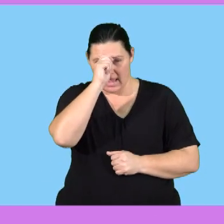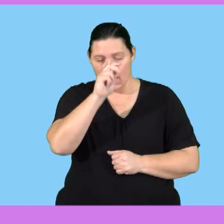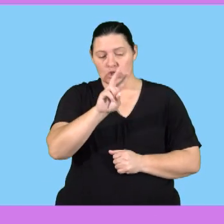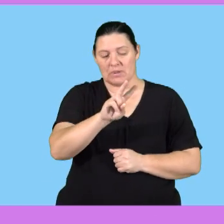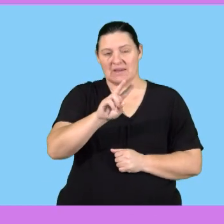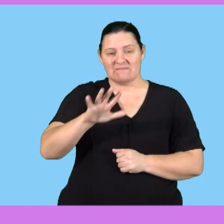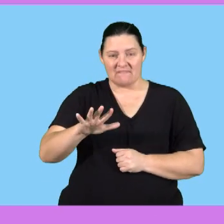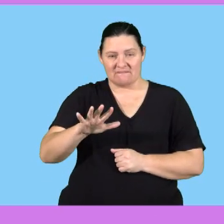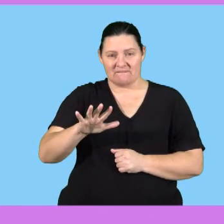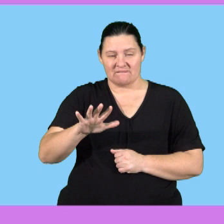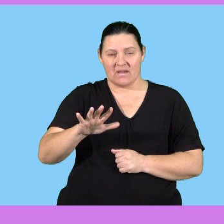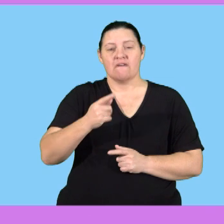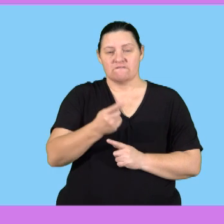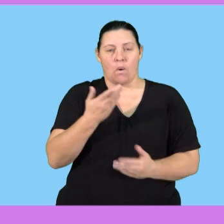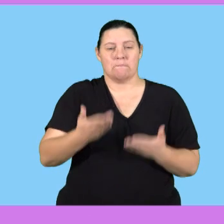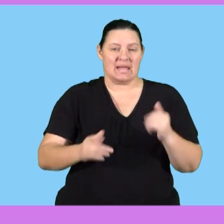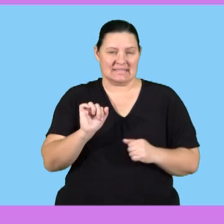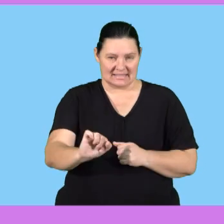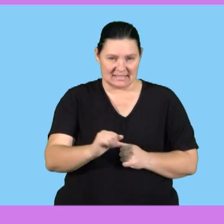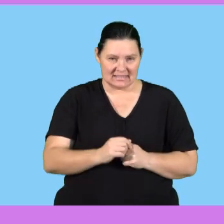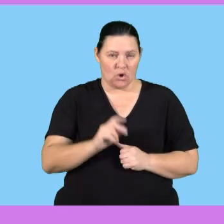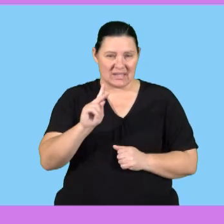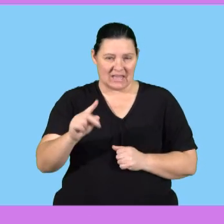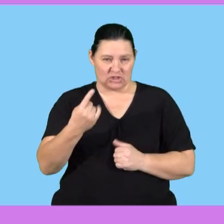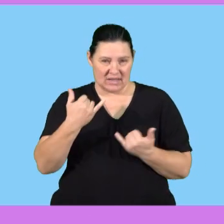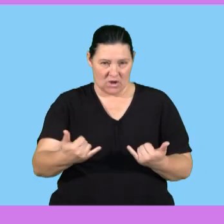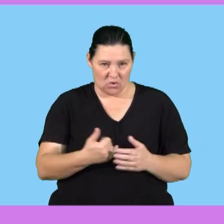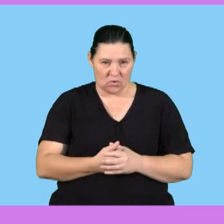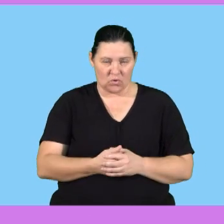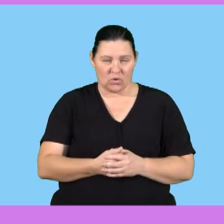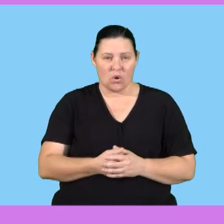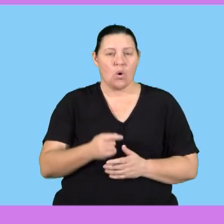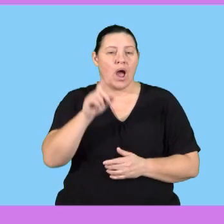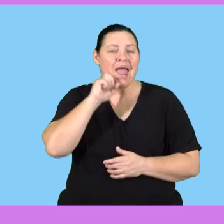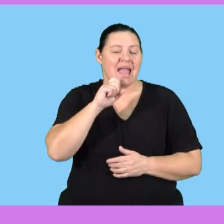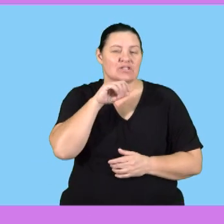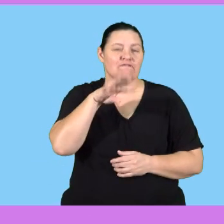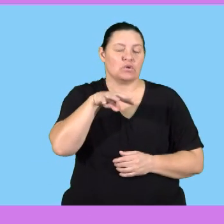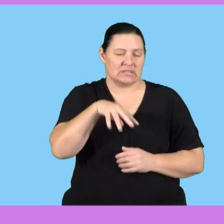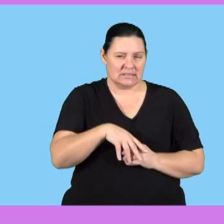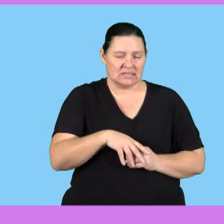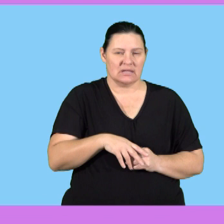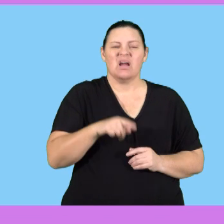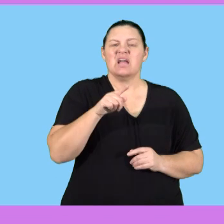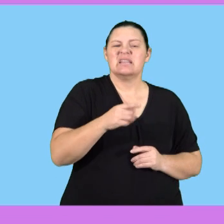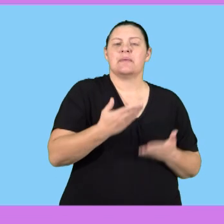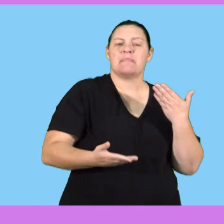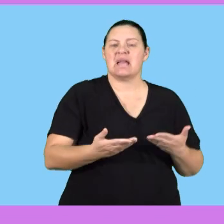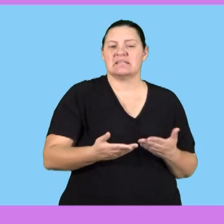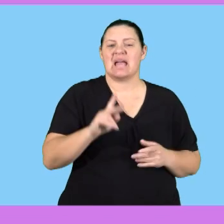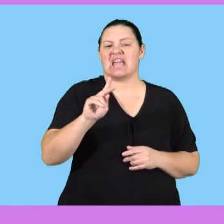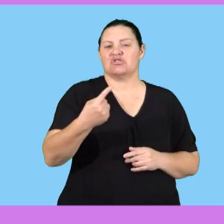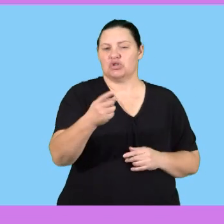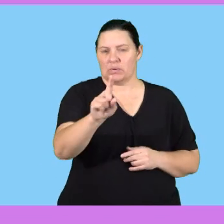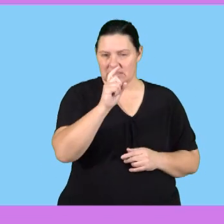this boy was in the 25th percentile for his mass, remember kilograms now, when he was 14 years old, what